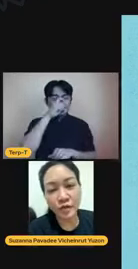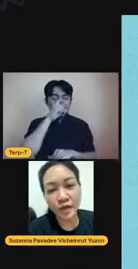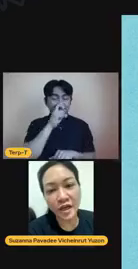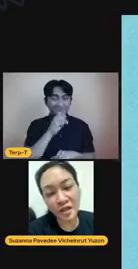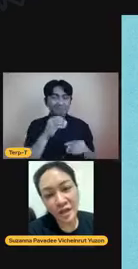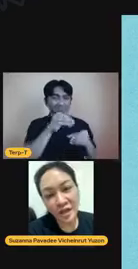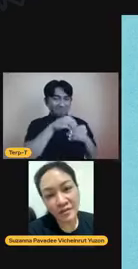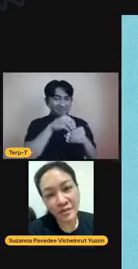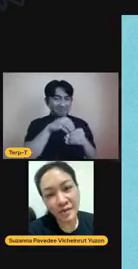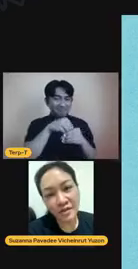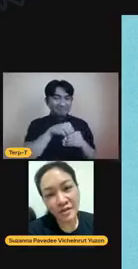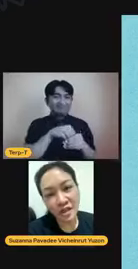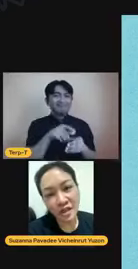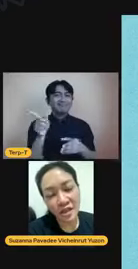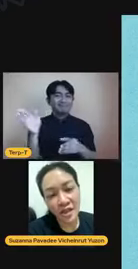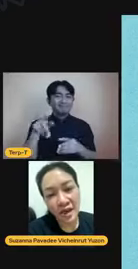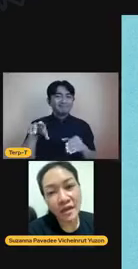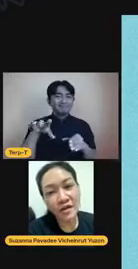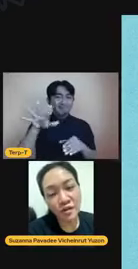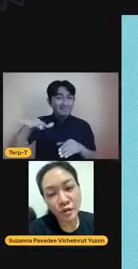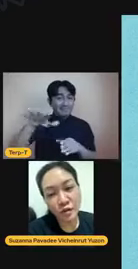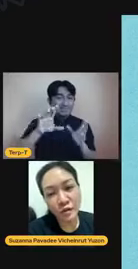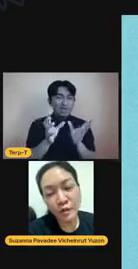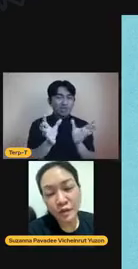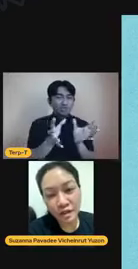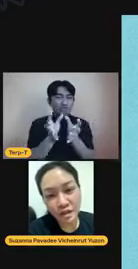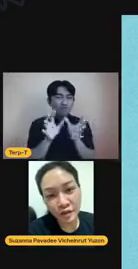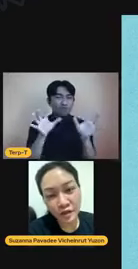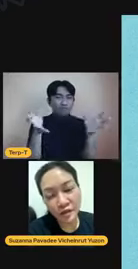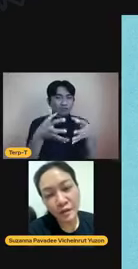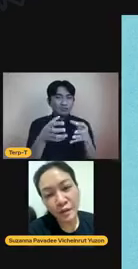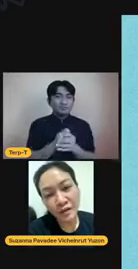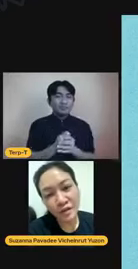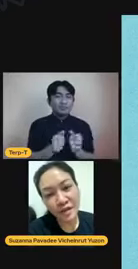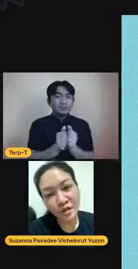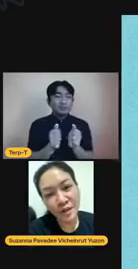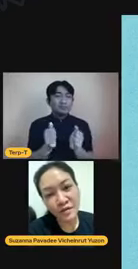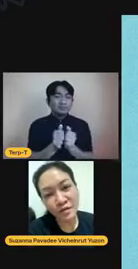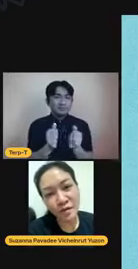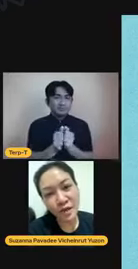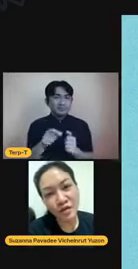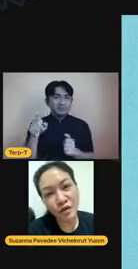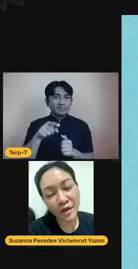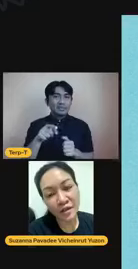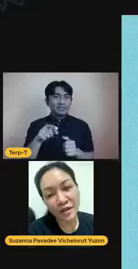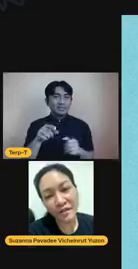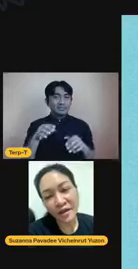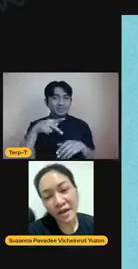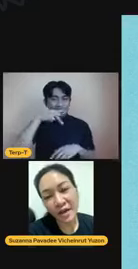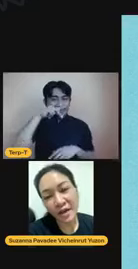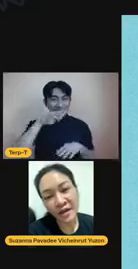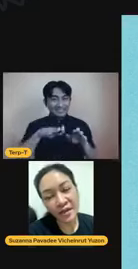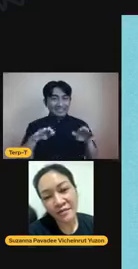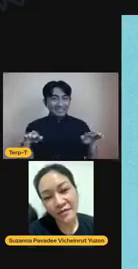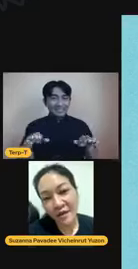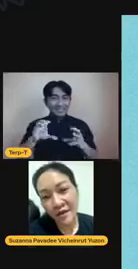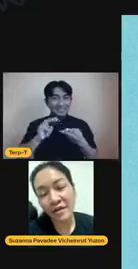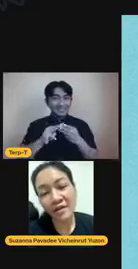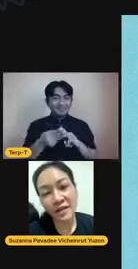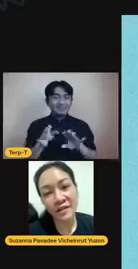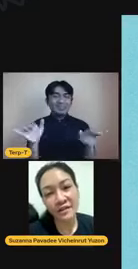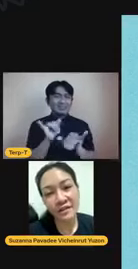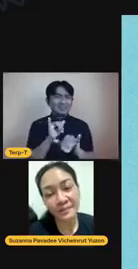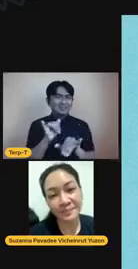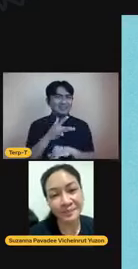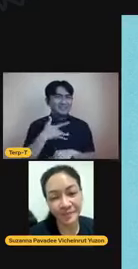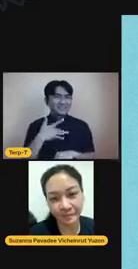to educate everyone so she, at her school, including the children, including her classmates, so they can treat her just like another friend, like